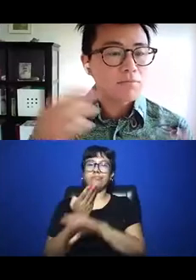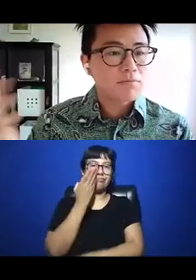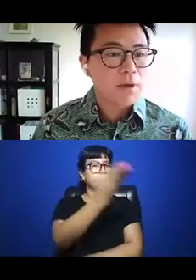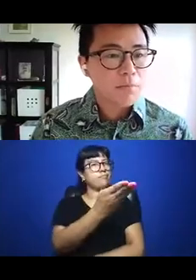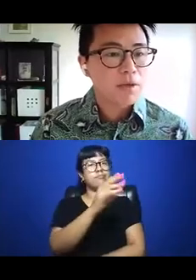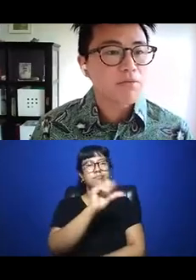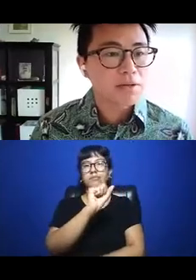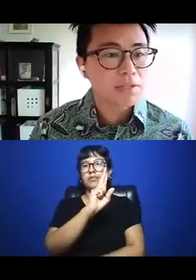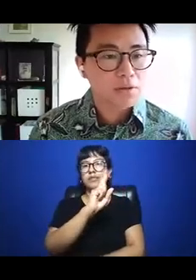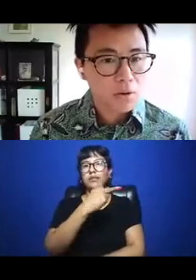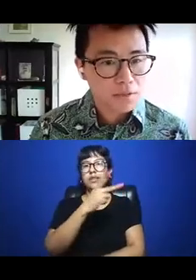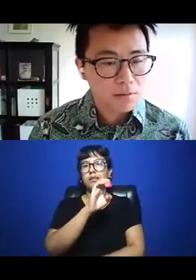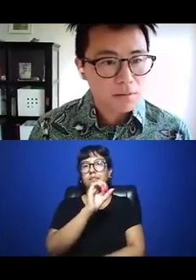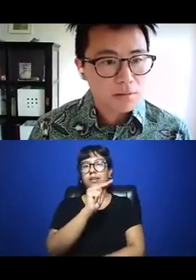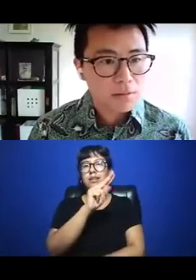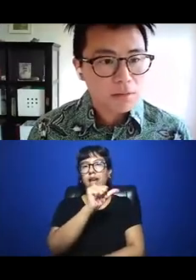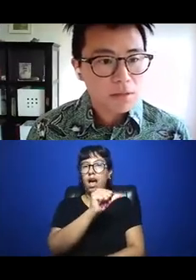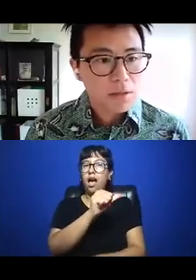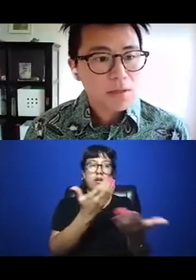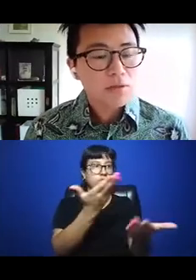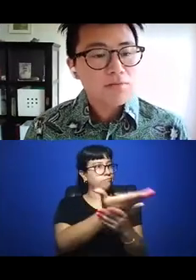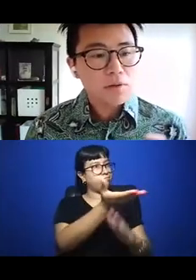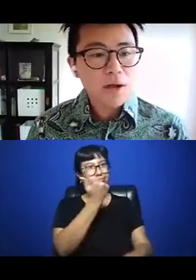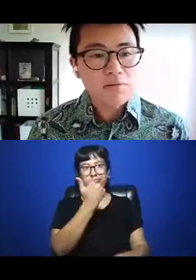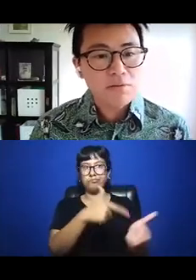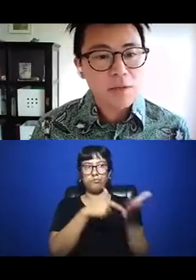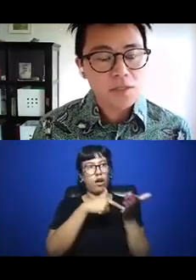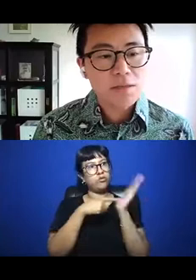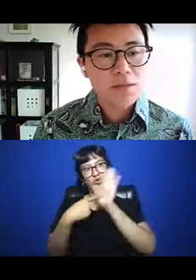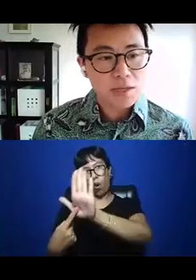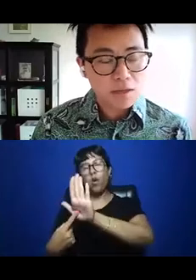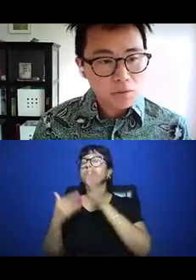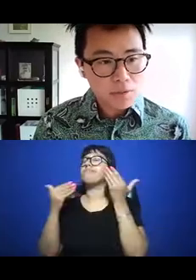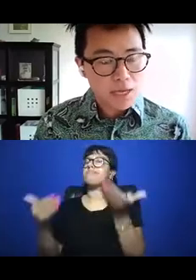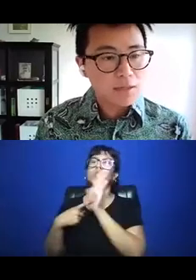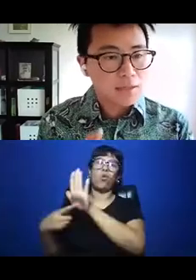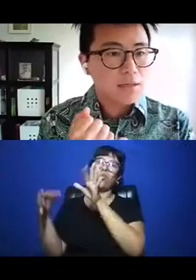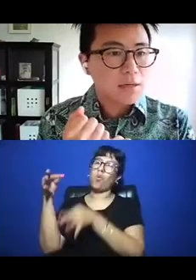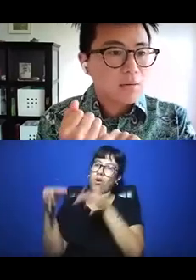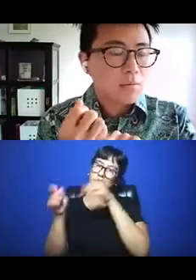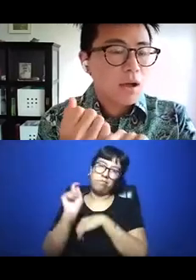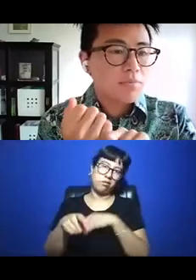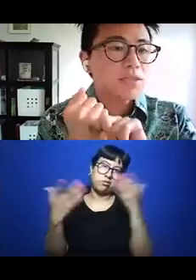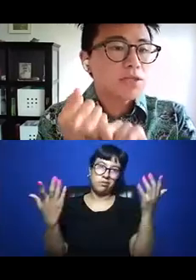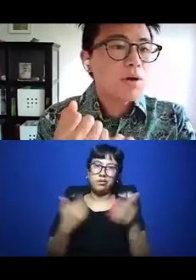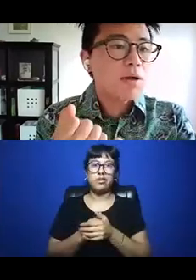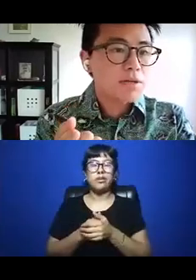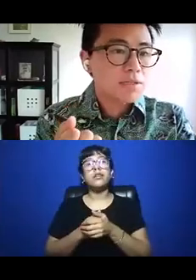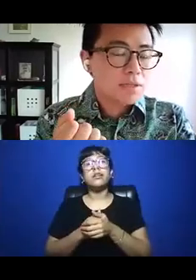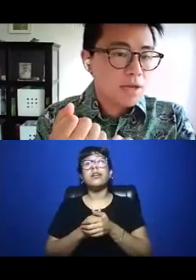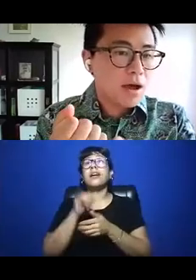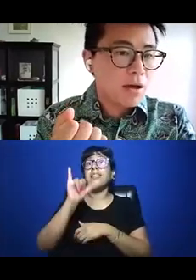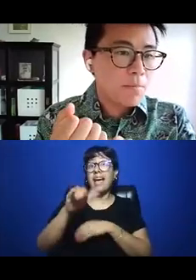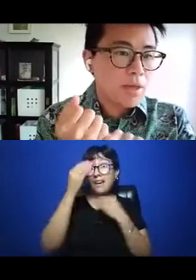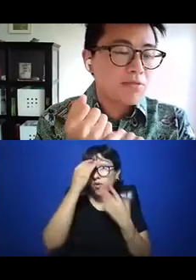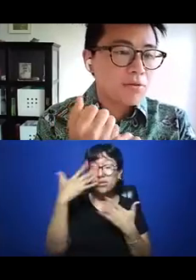and being revealed in court. So if you have information that you can't, that's too high